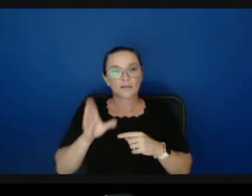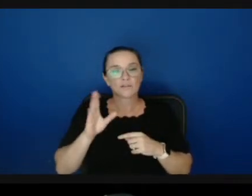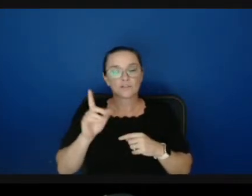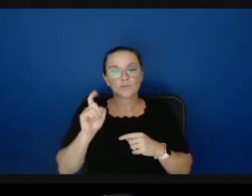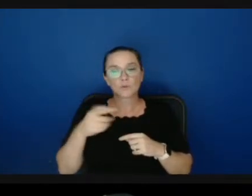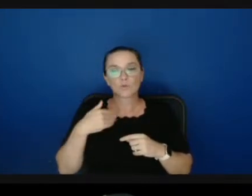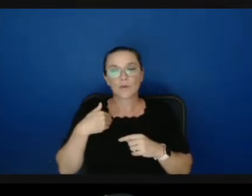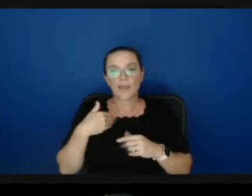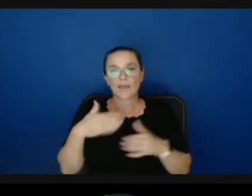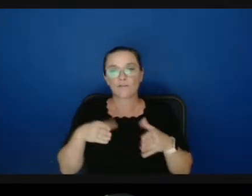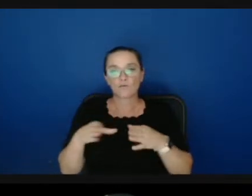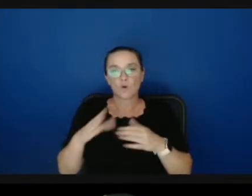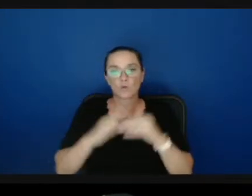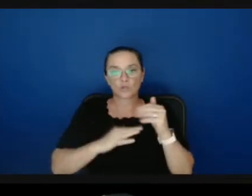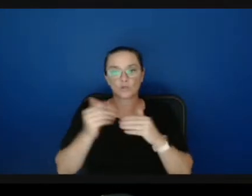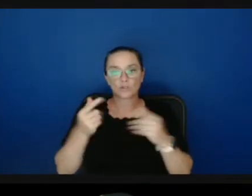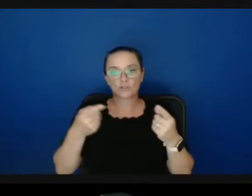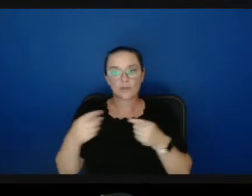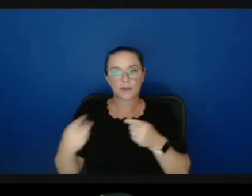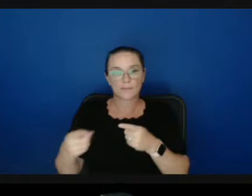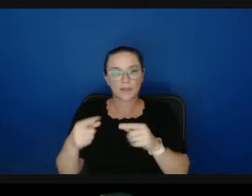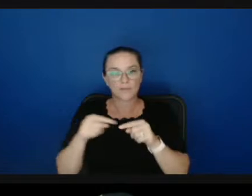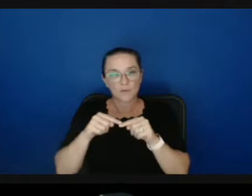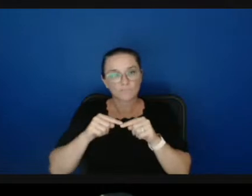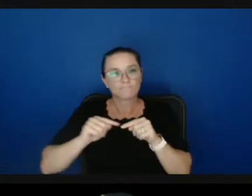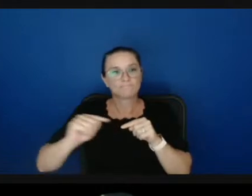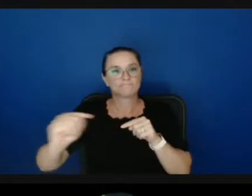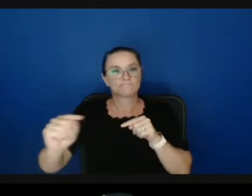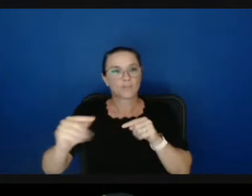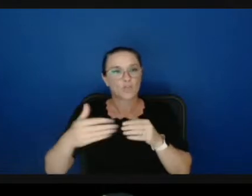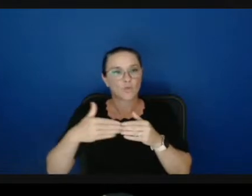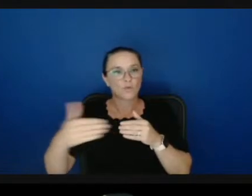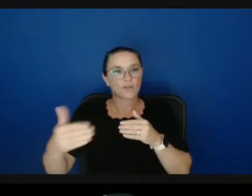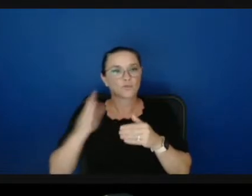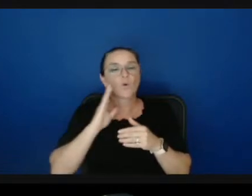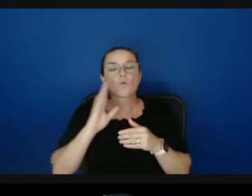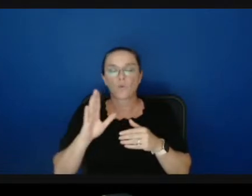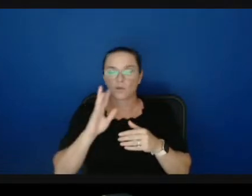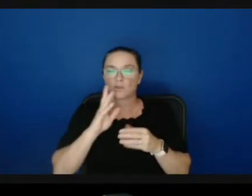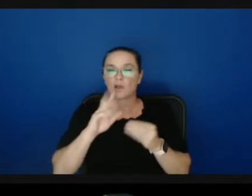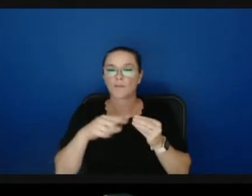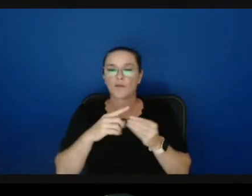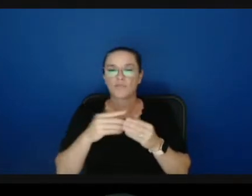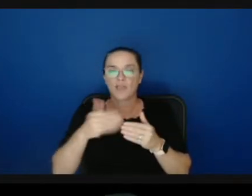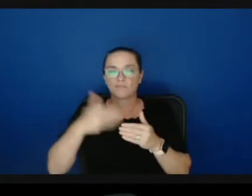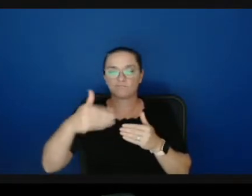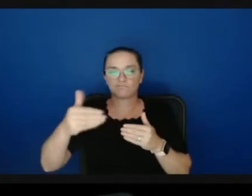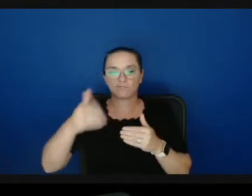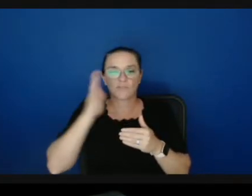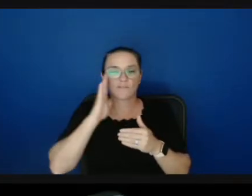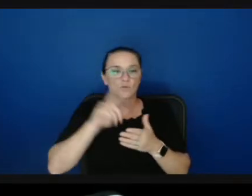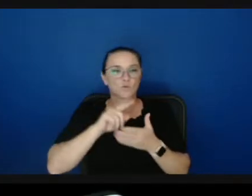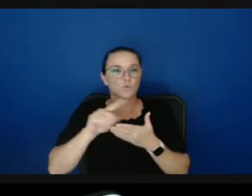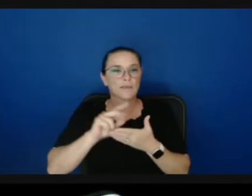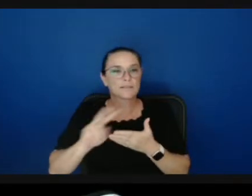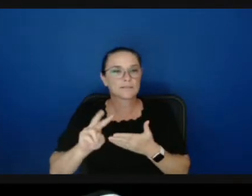to start in the next couple months to restore Poiki Road. And we will be talking about that in the coming weeks more.